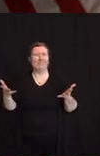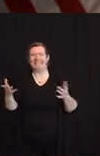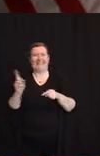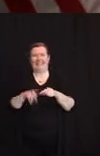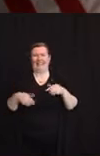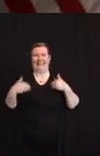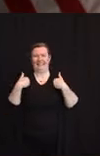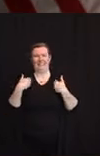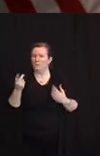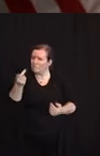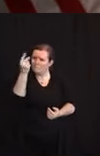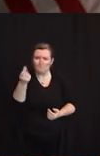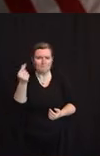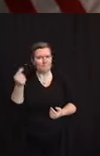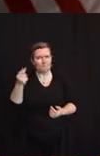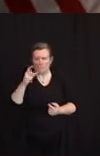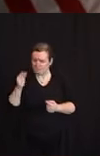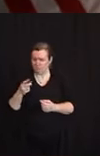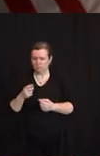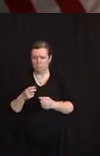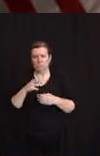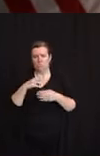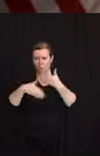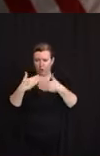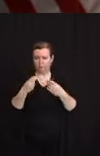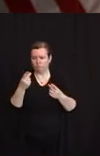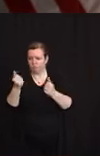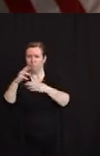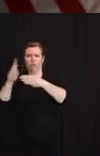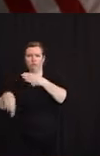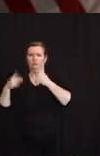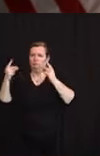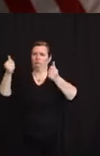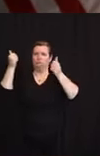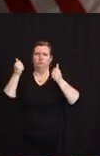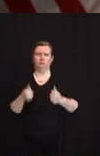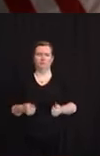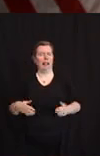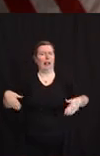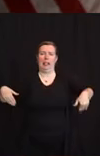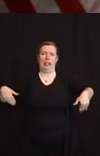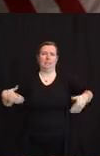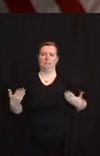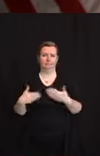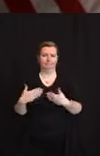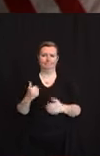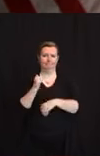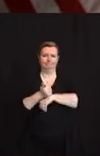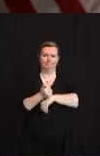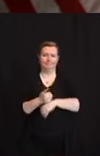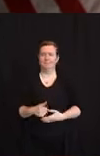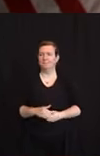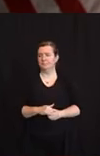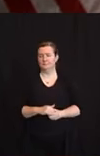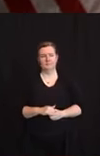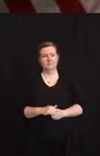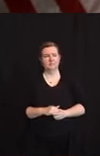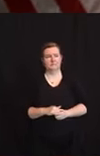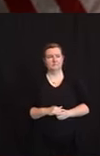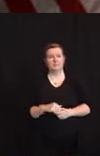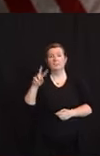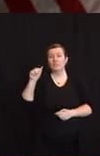isolation steps, we've got to be very nimble, and that's not where we are yet. We're better than we were, but we're not where we need to be. The VA nurses, I believe,